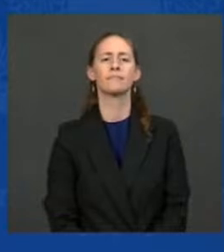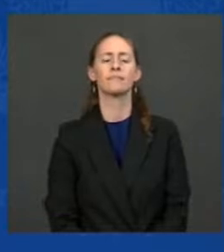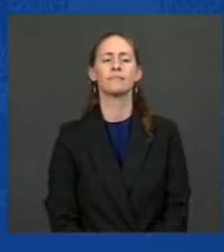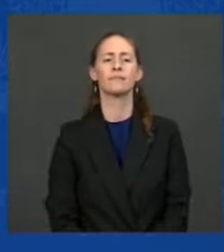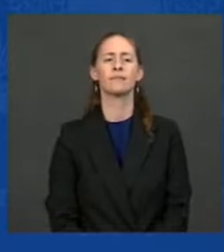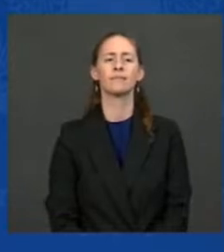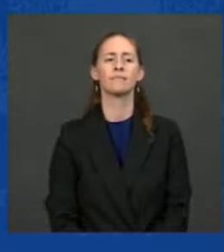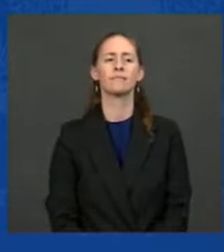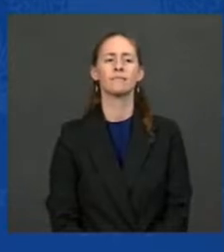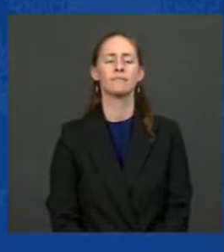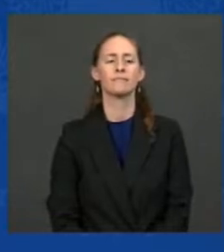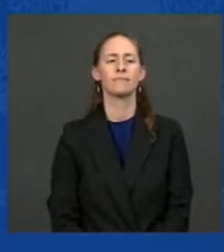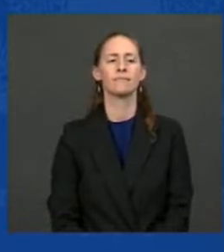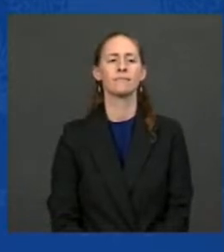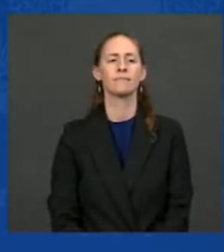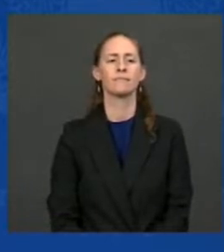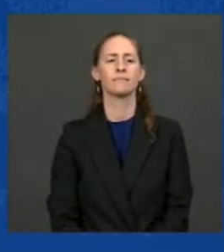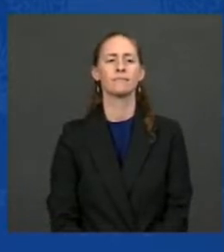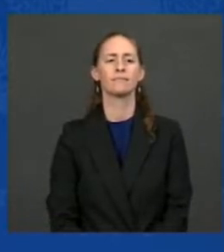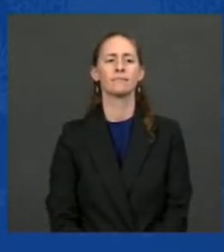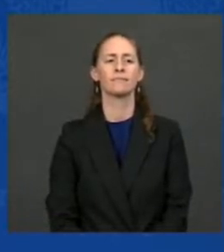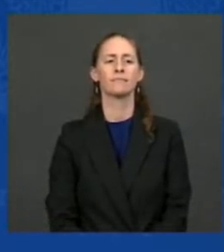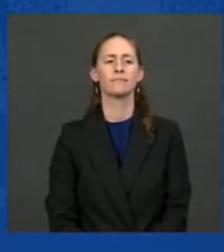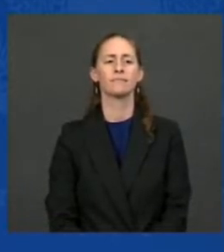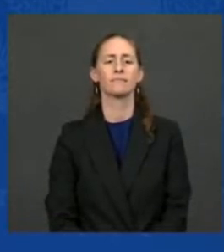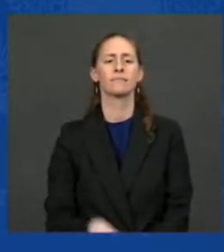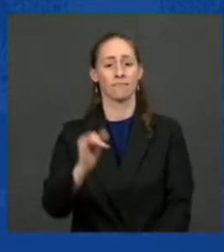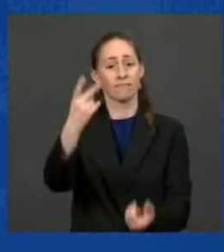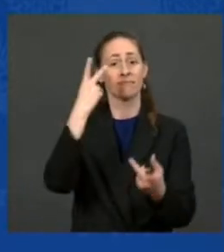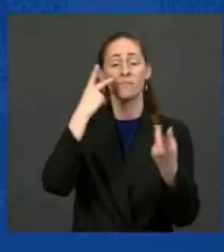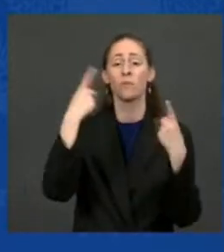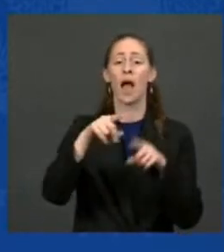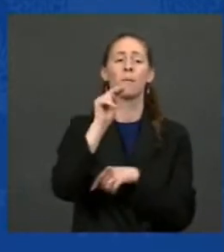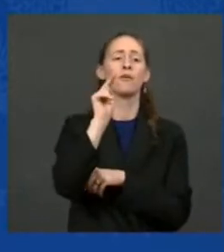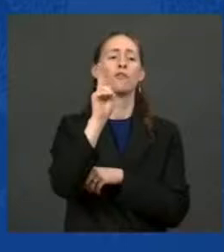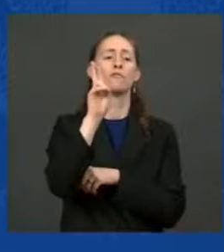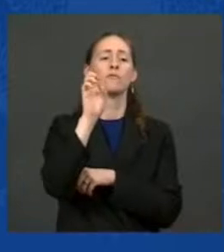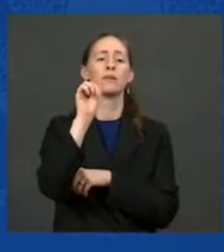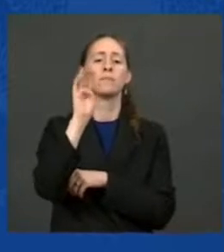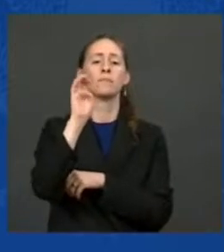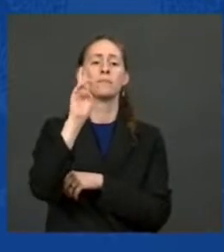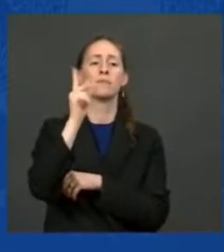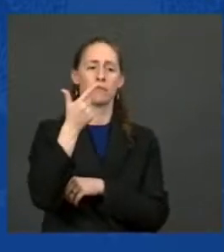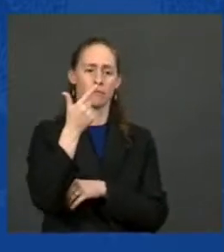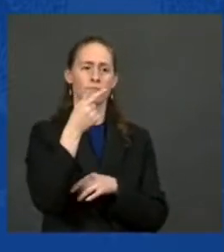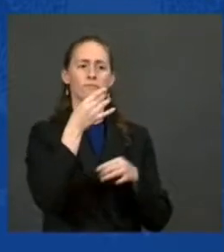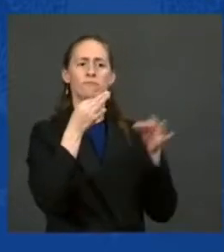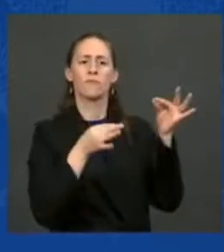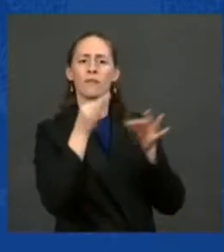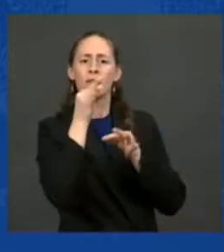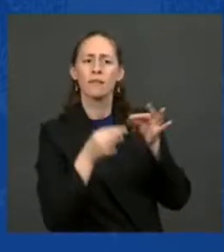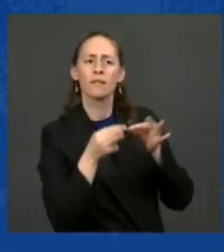in the Nuremberg tribunals, the blueprint we see in those tribunals, the